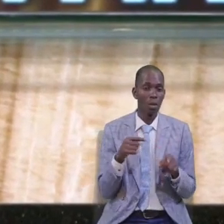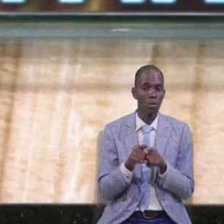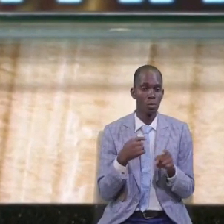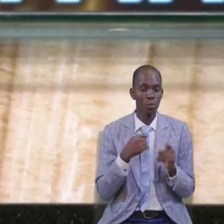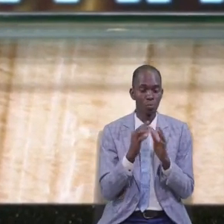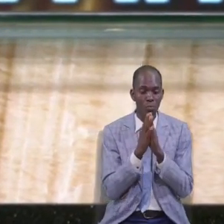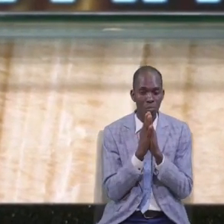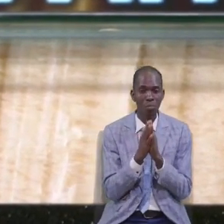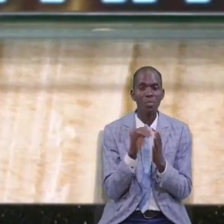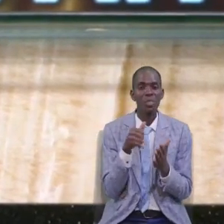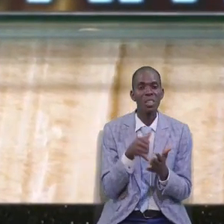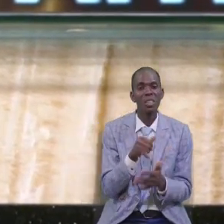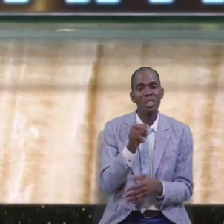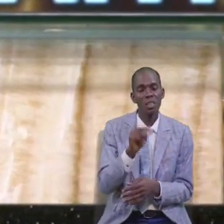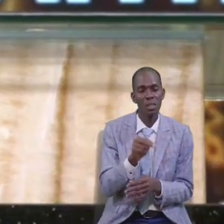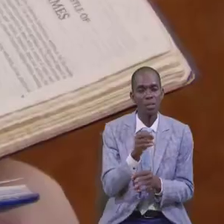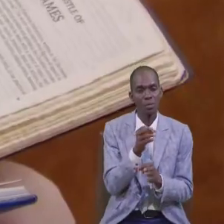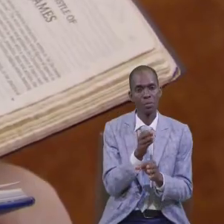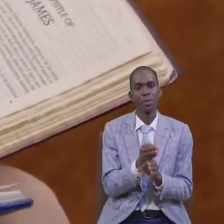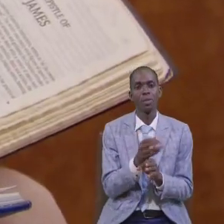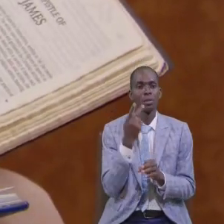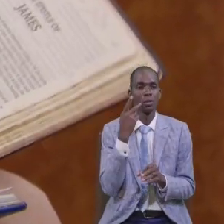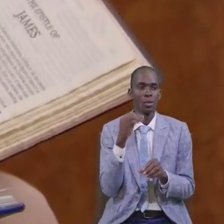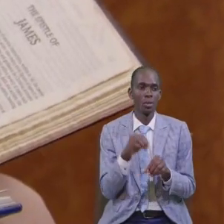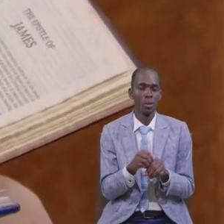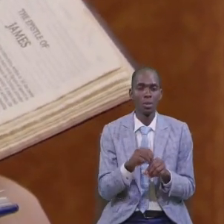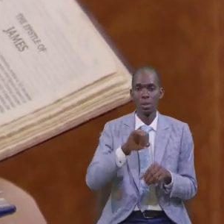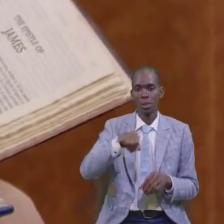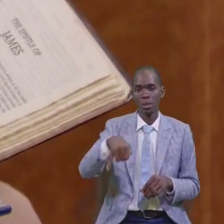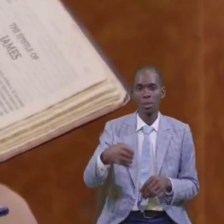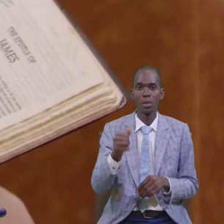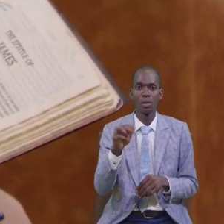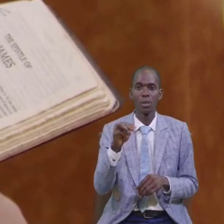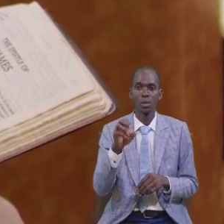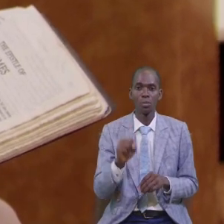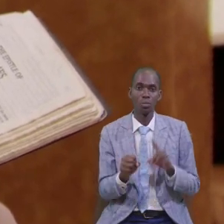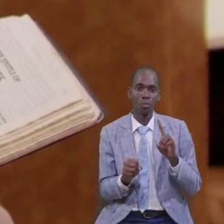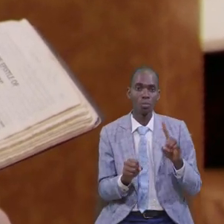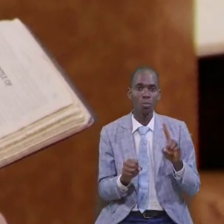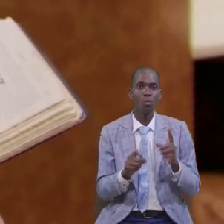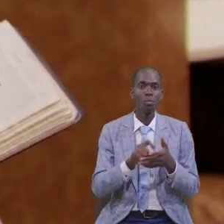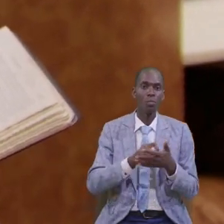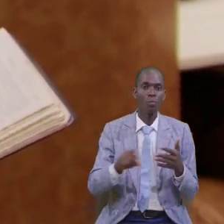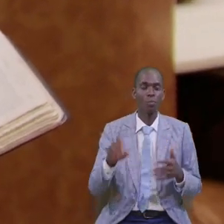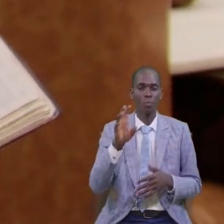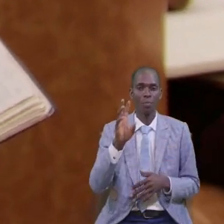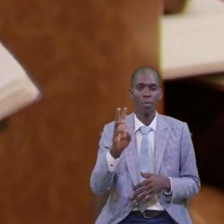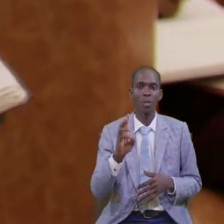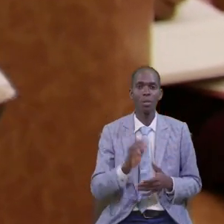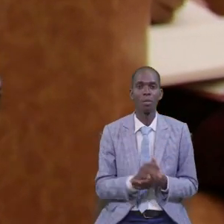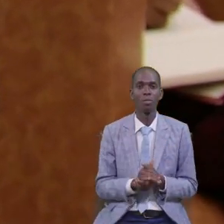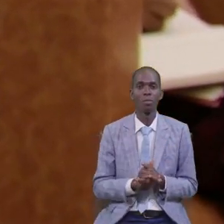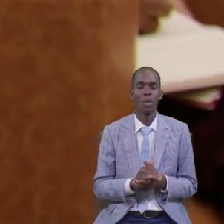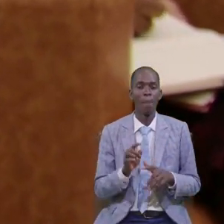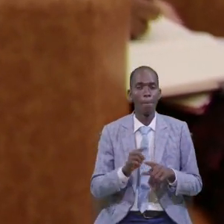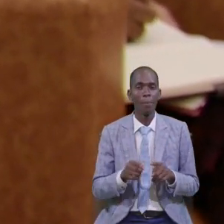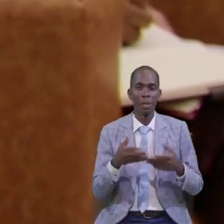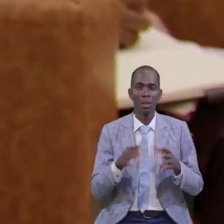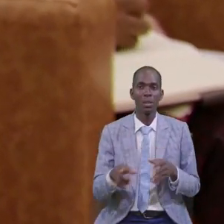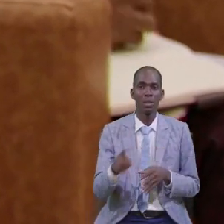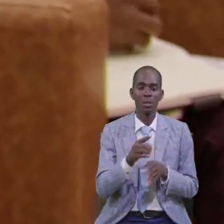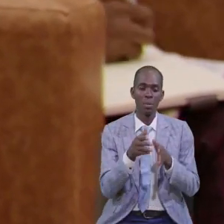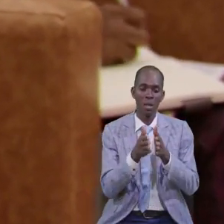it requires faith in our hand. Look at verse 6 of James chapter 1. James chapter 1 verse 6, but let him ask